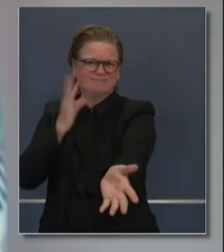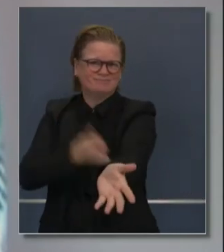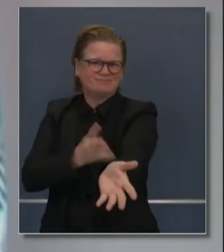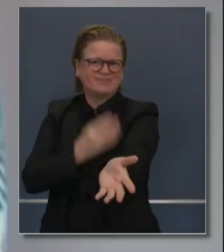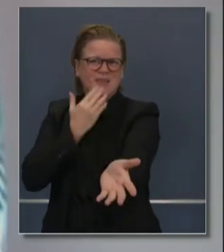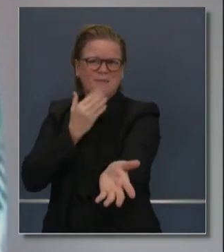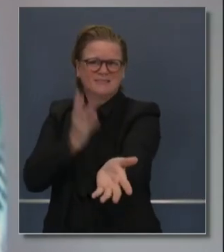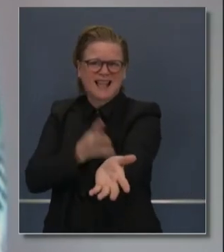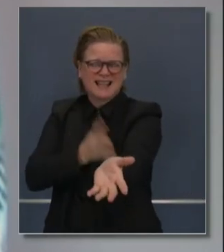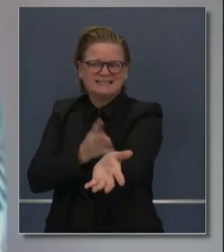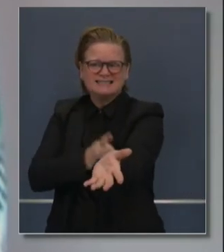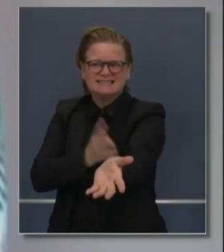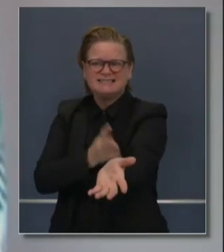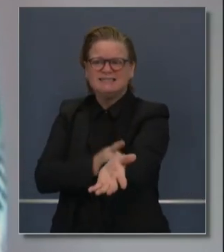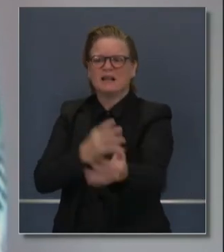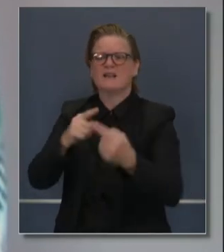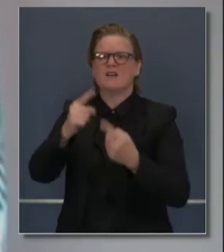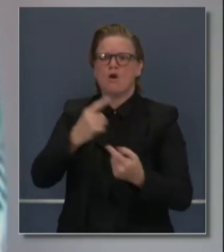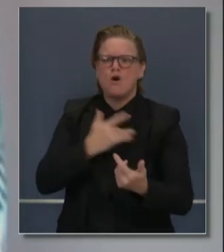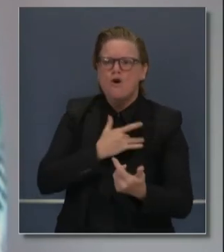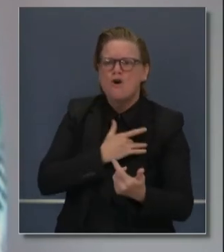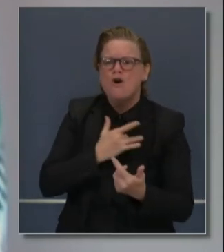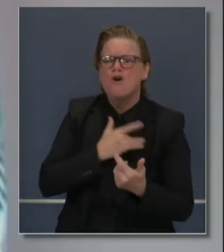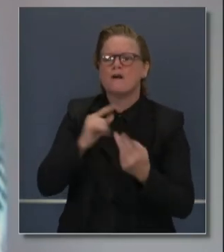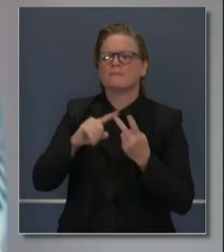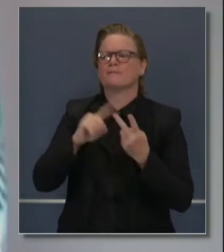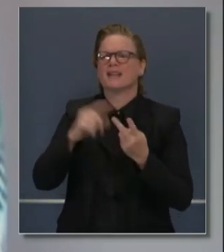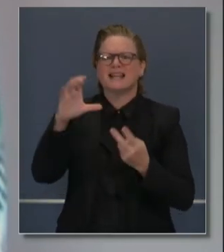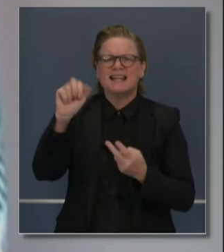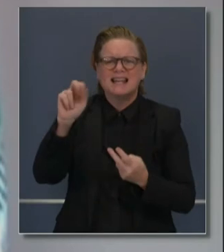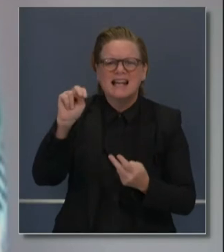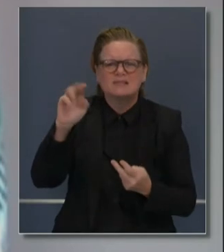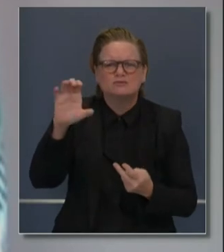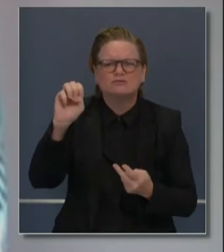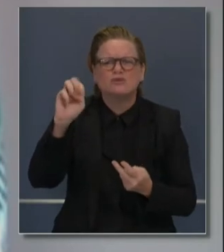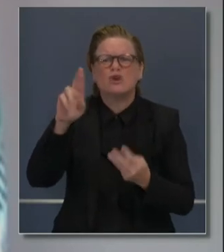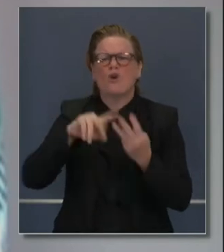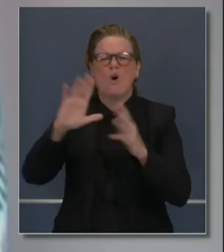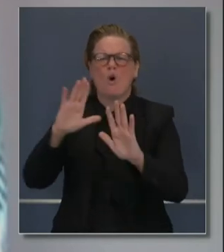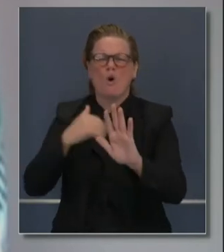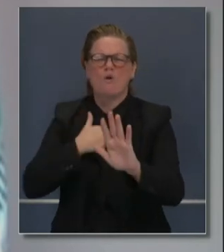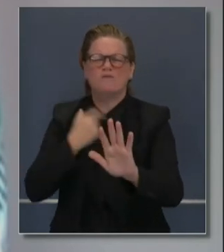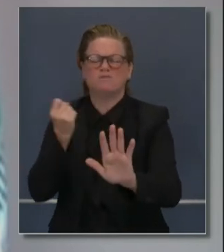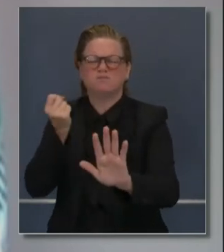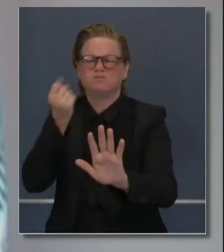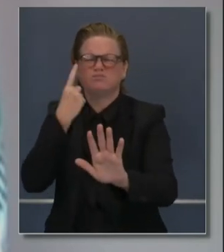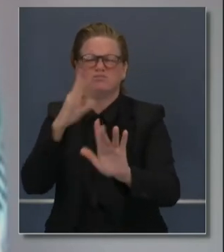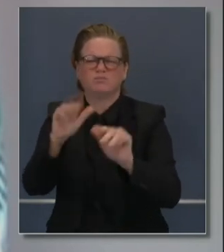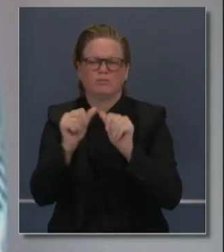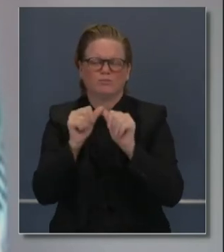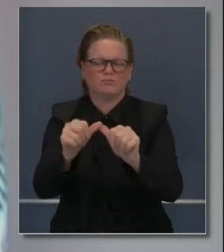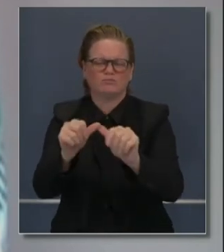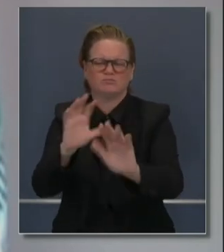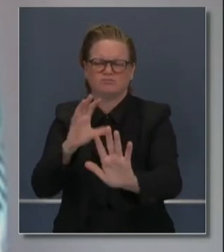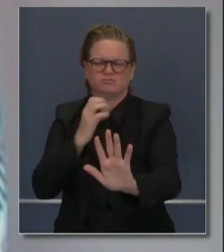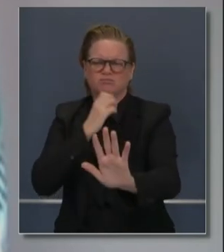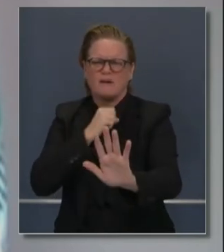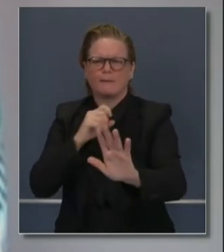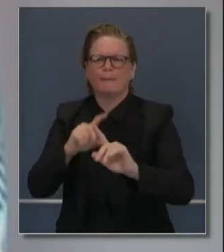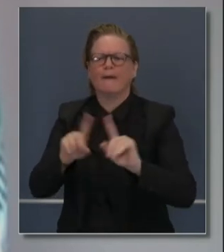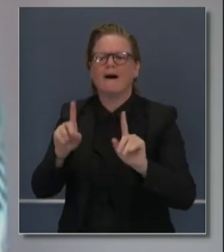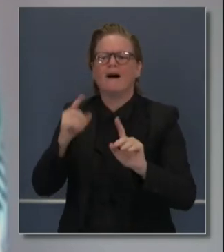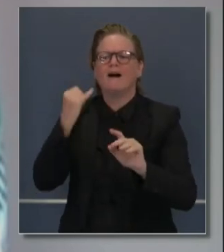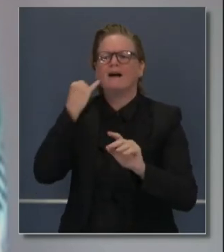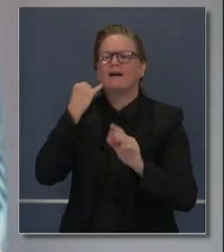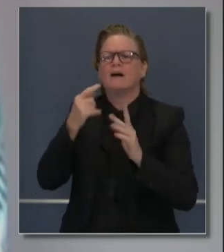certain procedures to make sure cancer care goes as well as it is. It's not that it has to happen today for certain, but waiting weeks